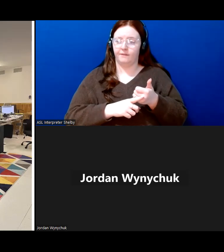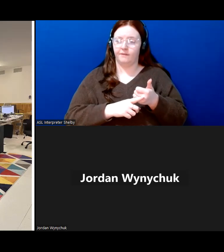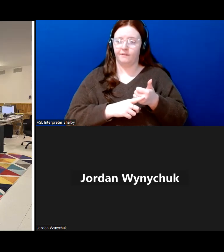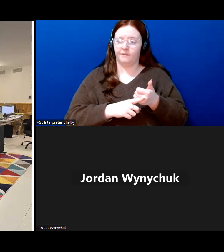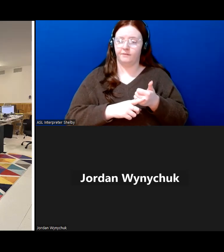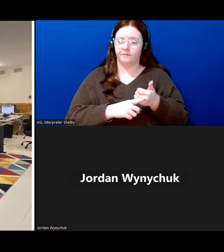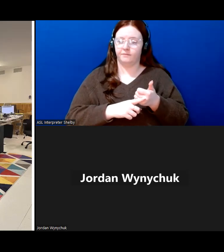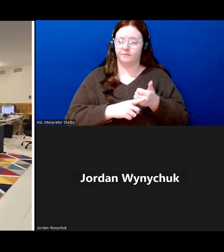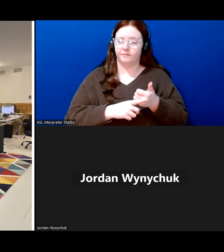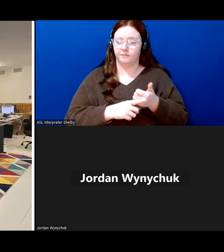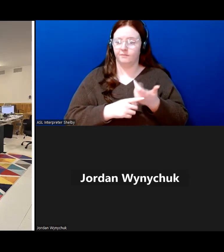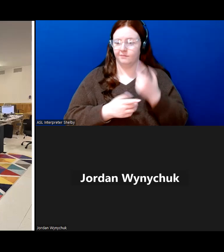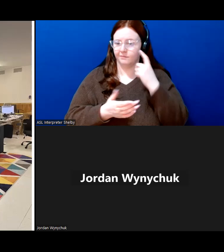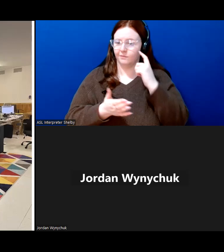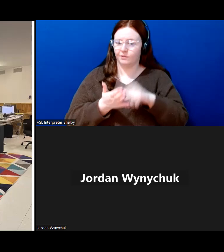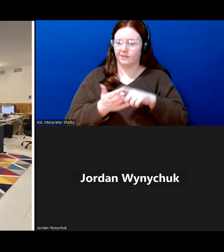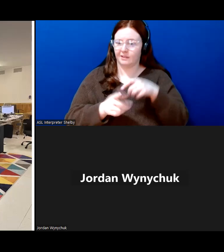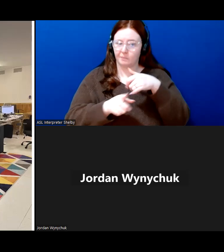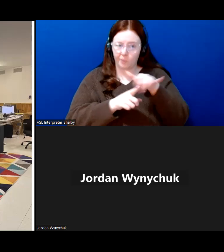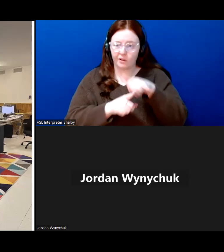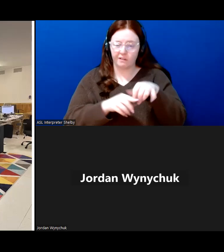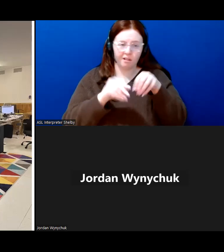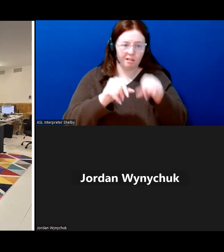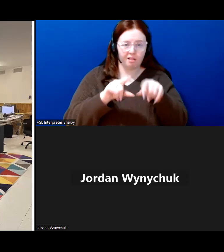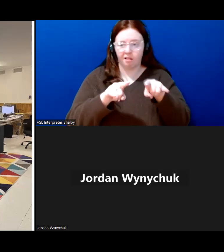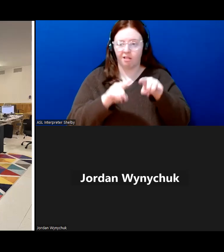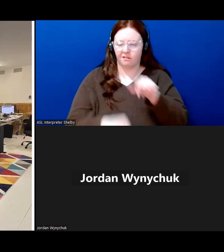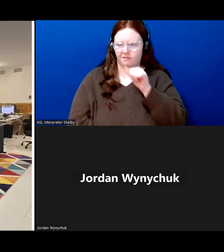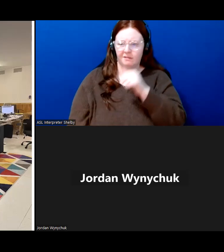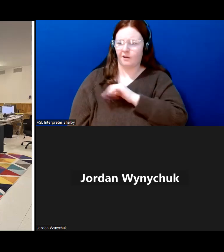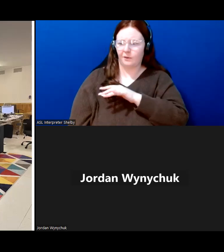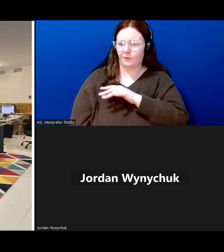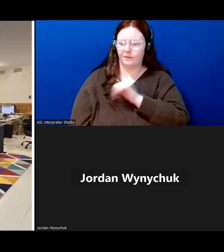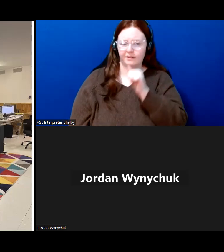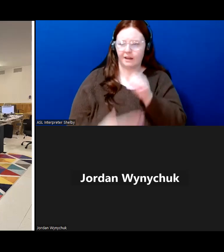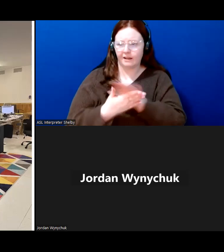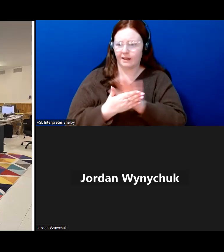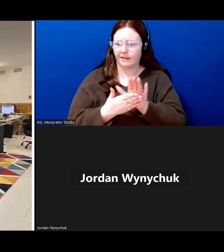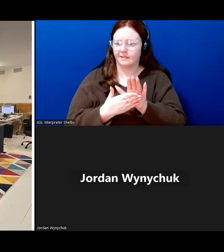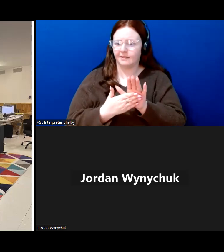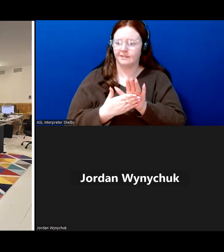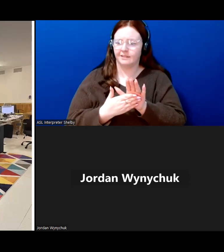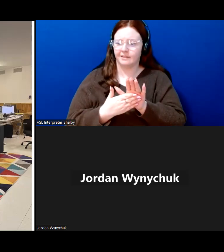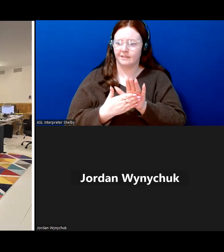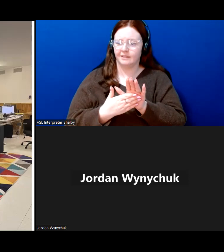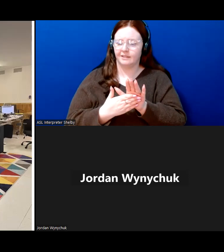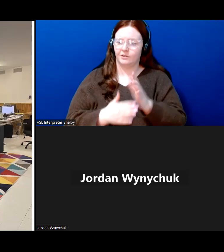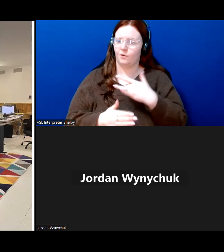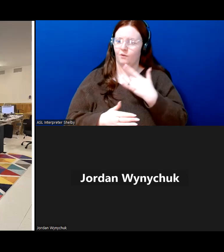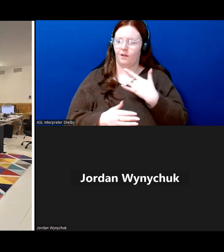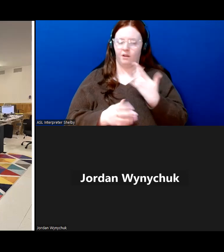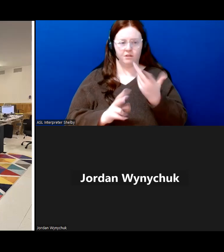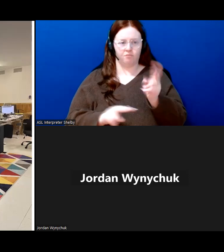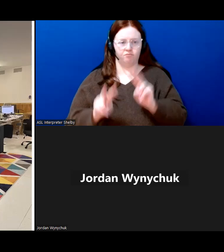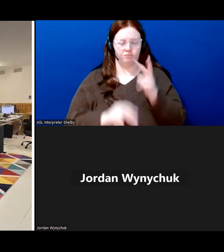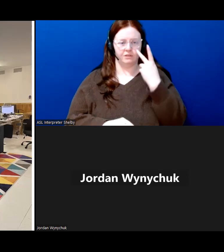realize that it's not cool to bully other students based on their gender and sexuality. And it's been so enlightening for me to see. I never